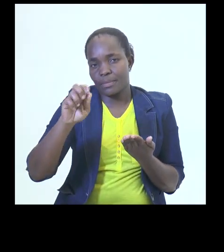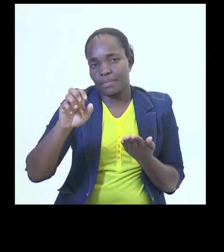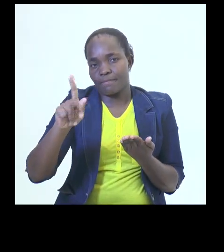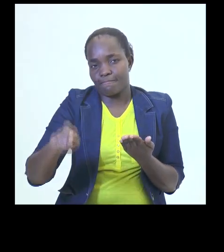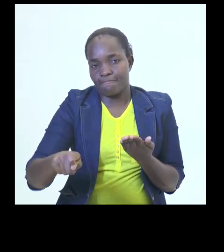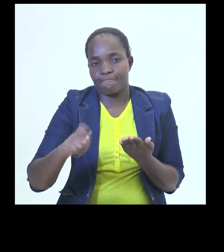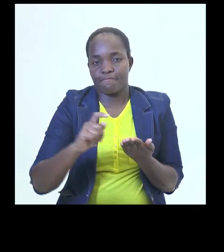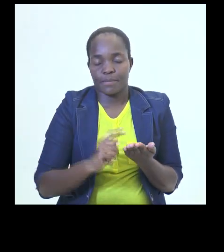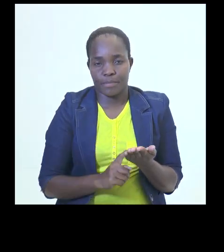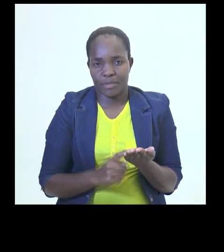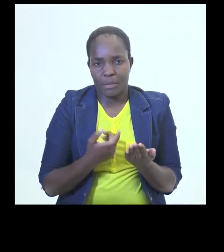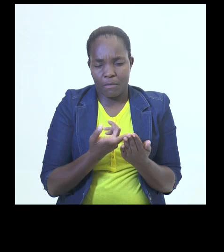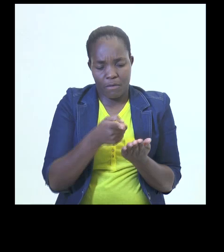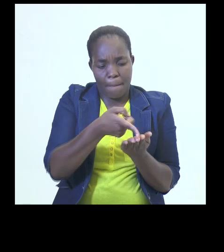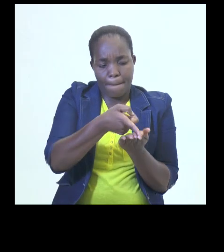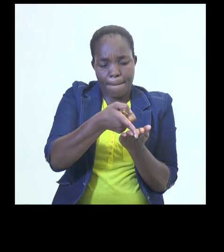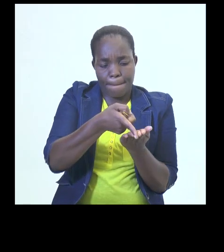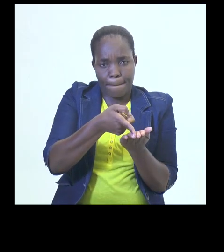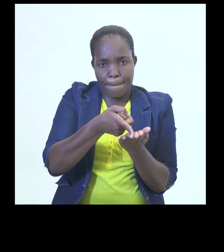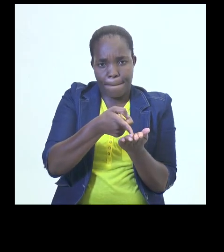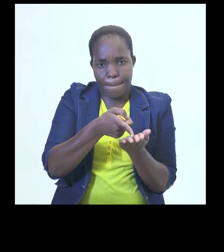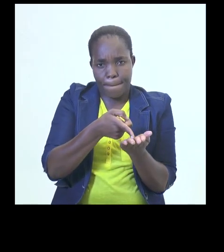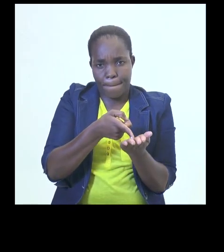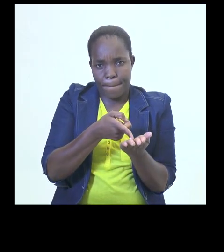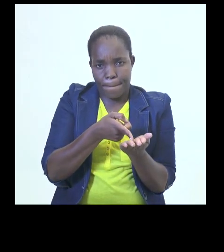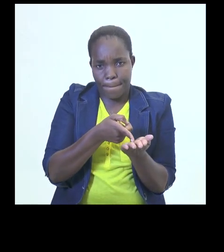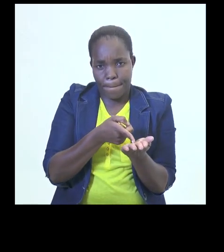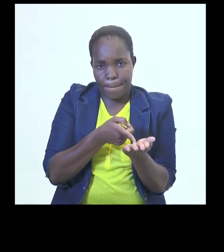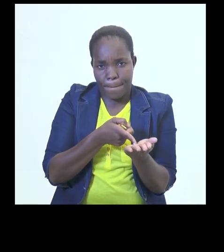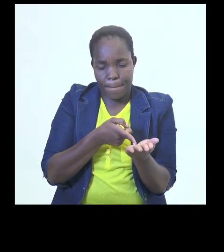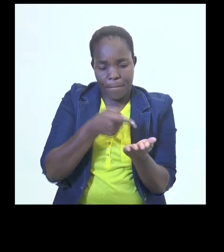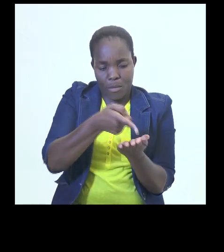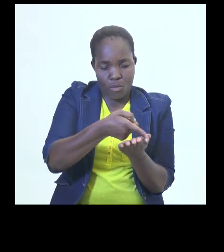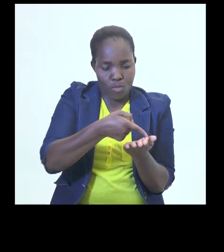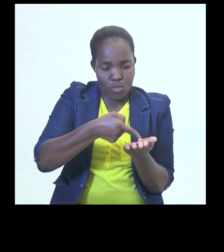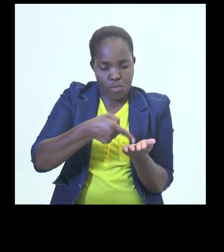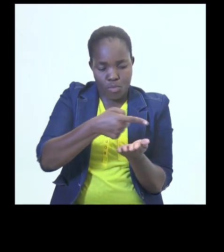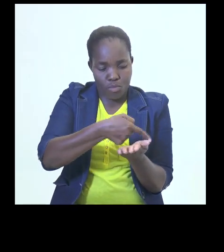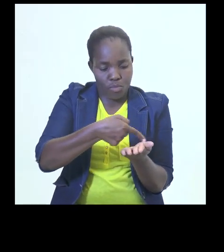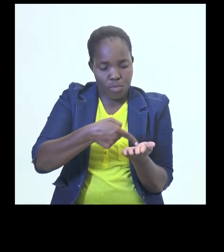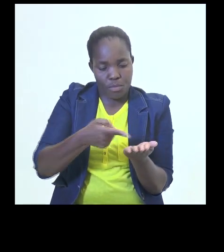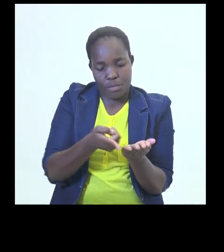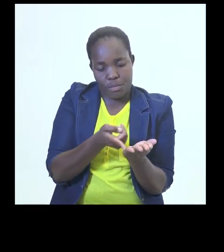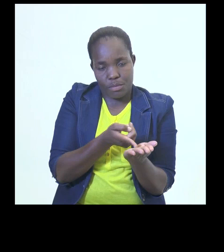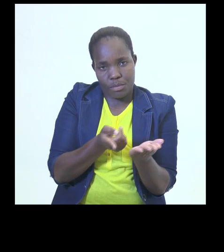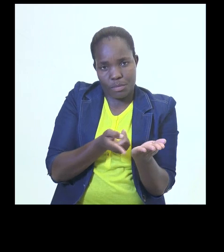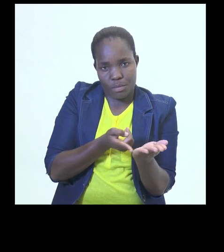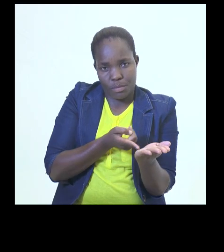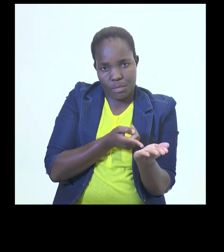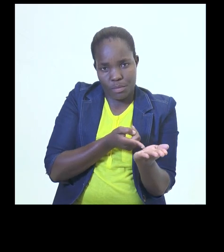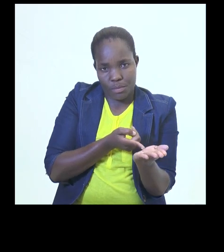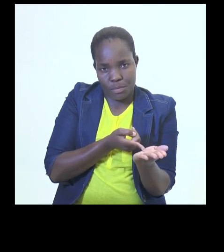running from the middle line, you know, the midrib or main vein, there are lateral lines towards the outer edge of the